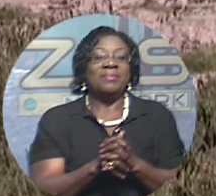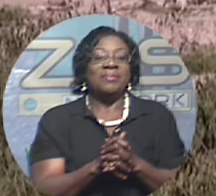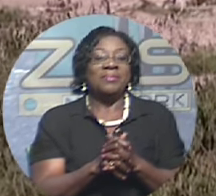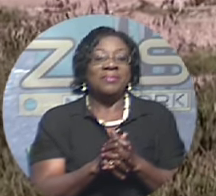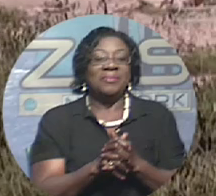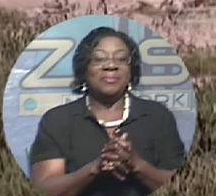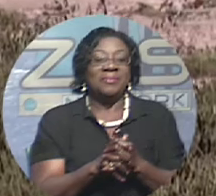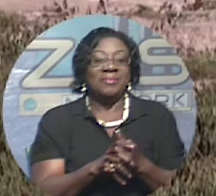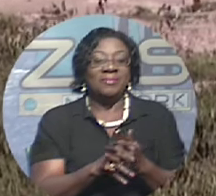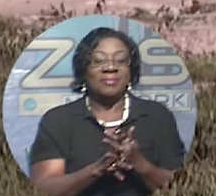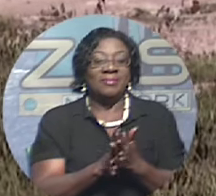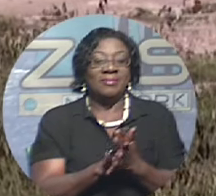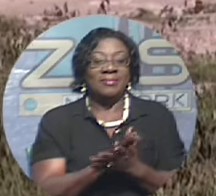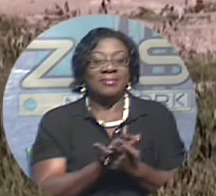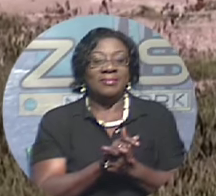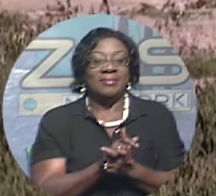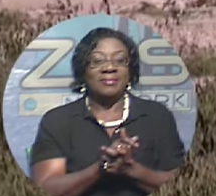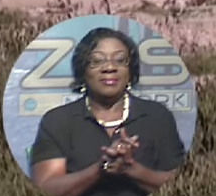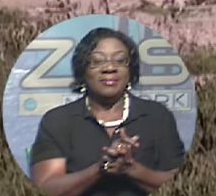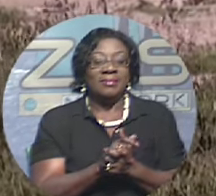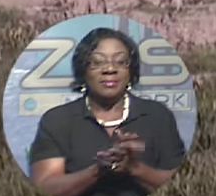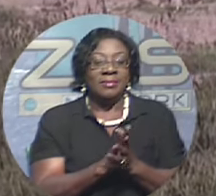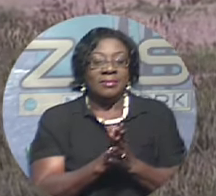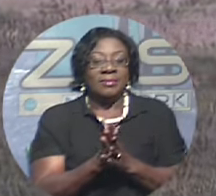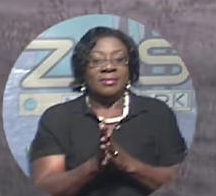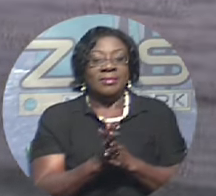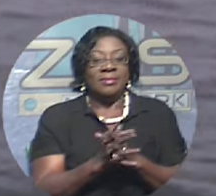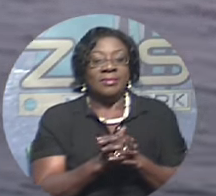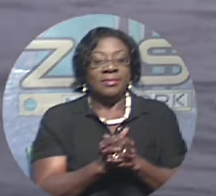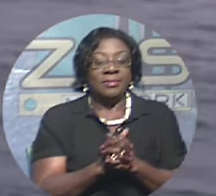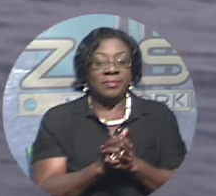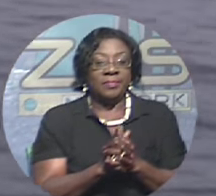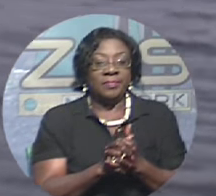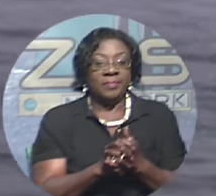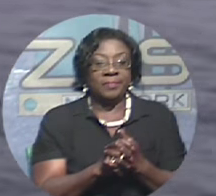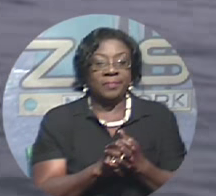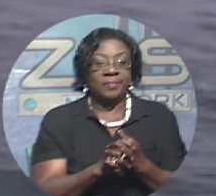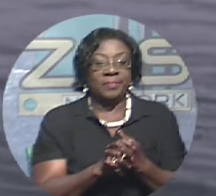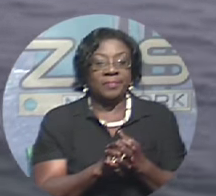cameraman, Quincy Jones, I am Vaughn Aubrey, ZNS Network News.